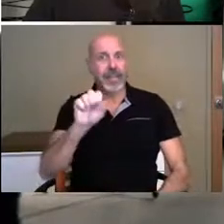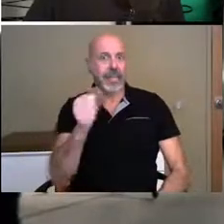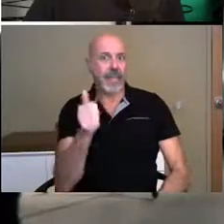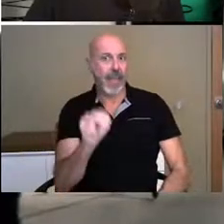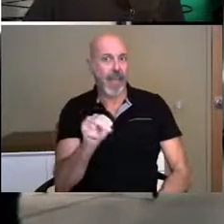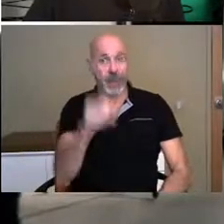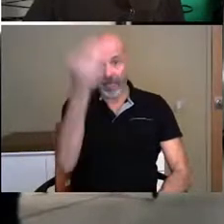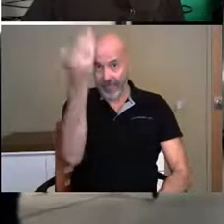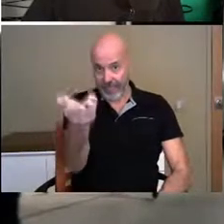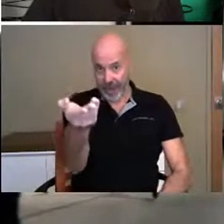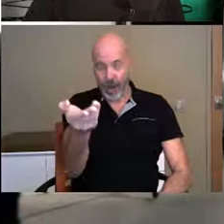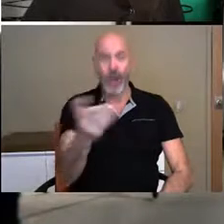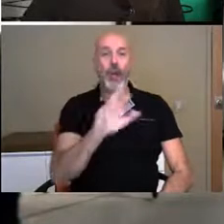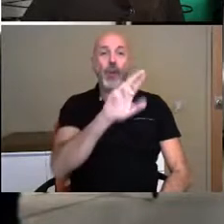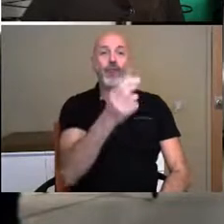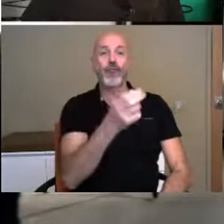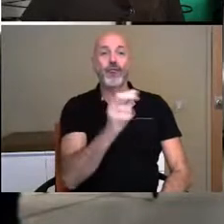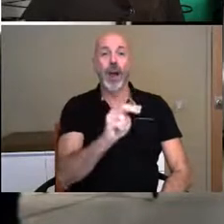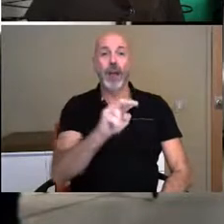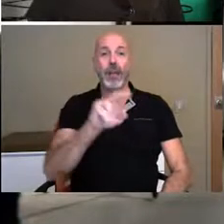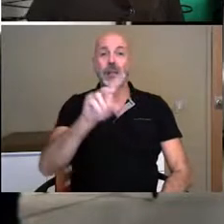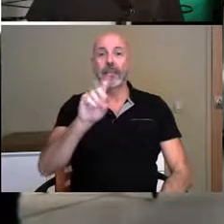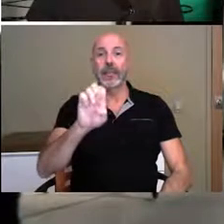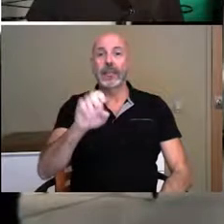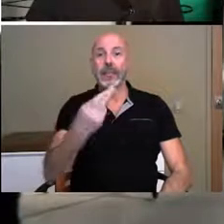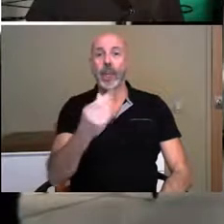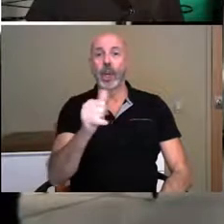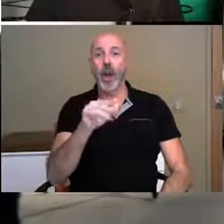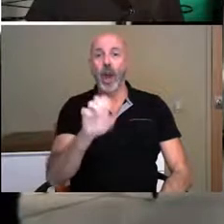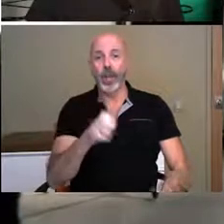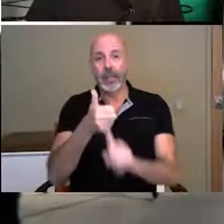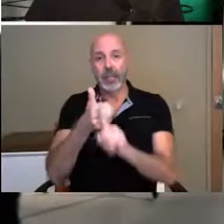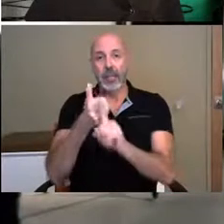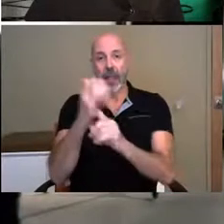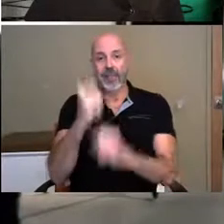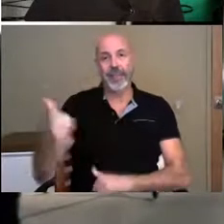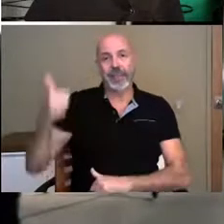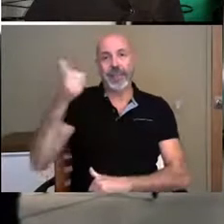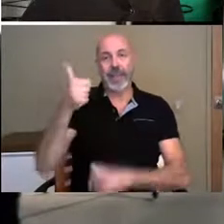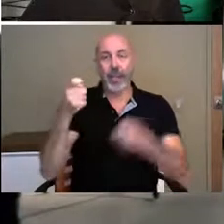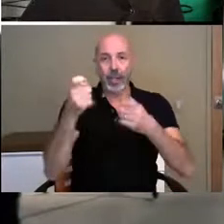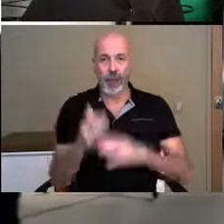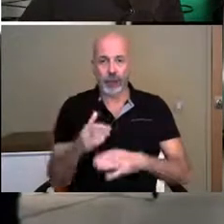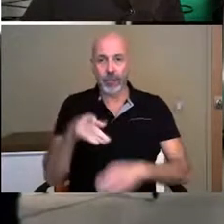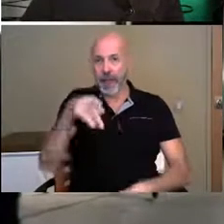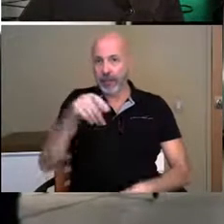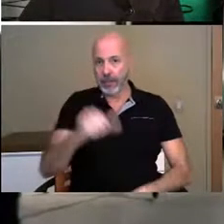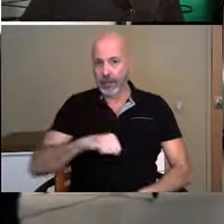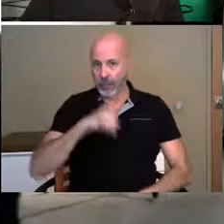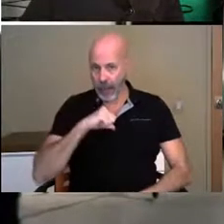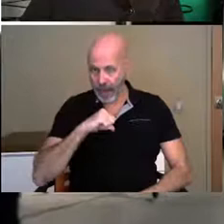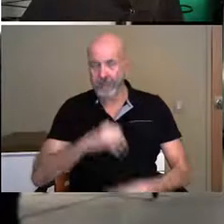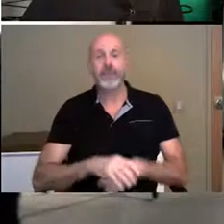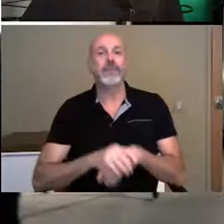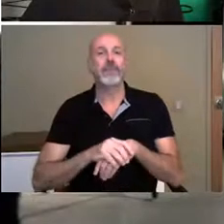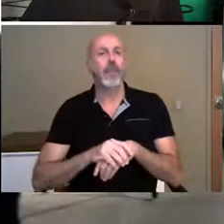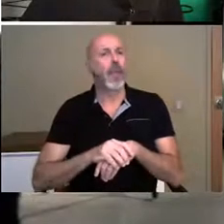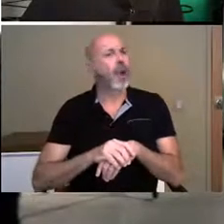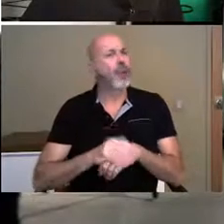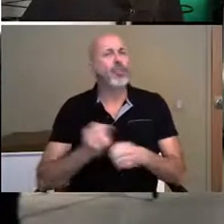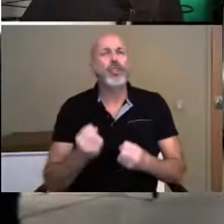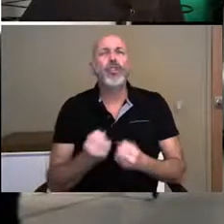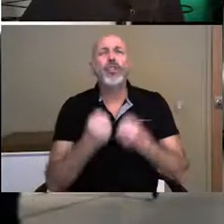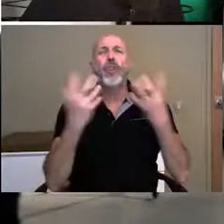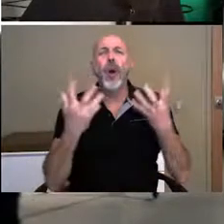fabulous Ron DeHart, who is the executive director of Palm Springs Pride. And there's so much more